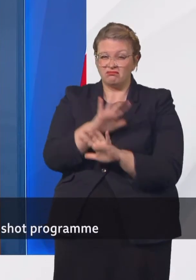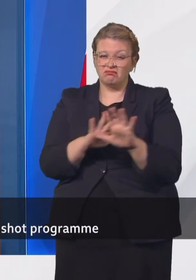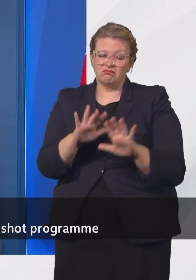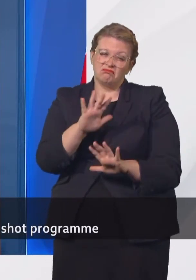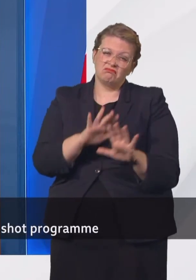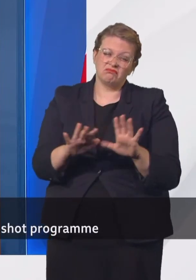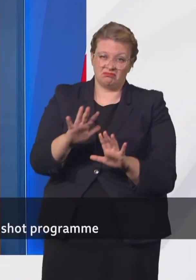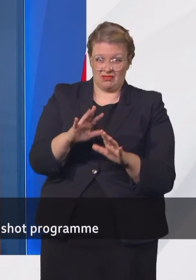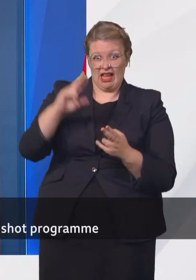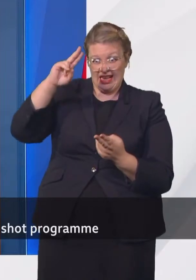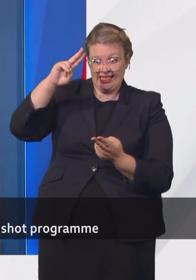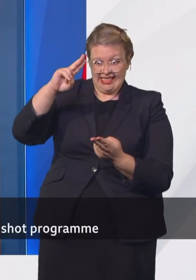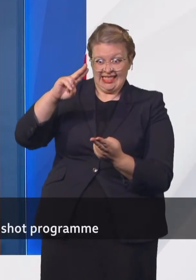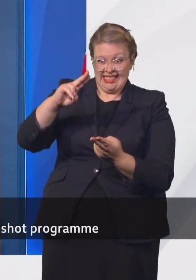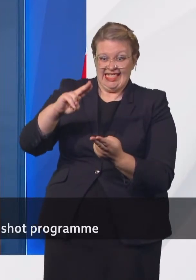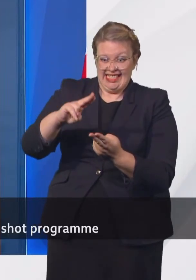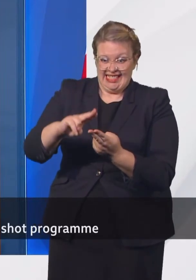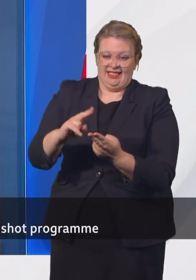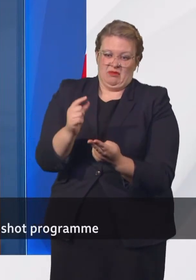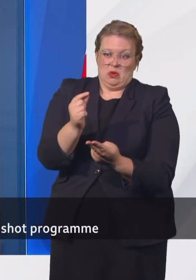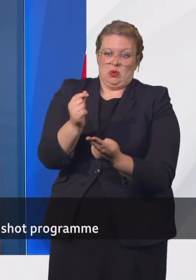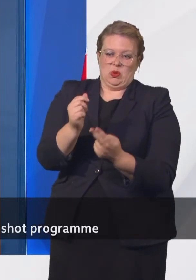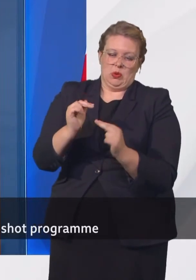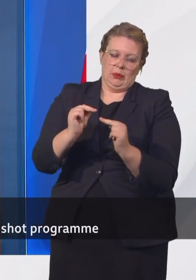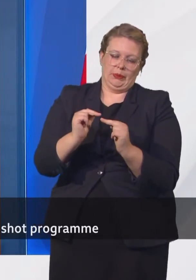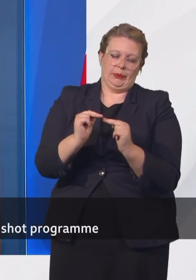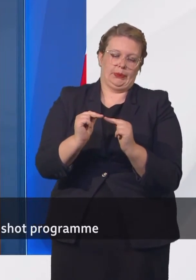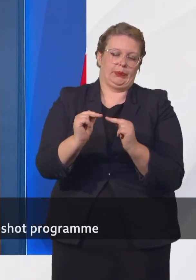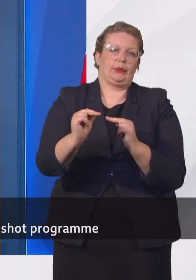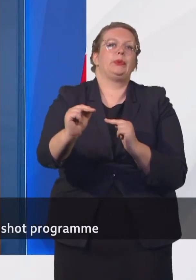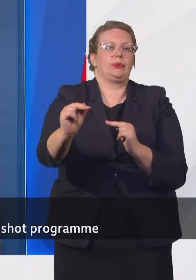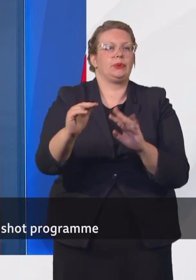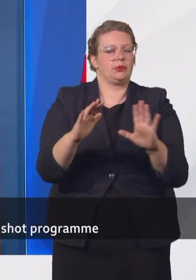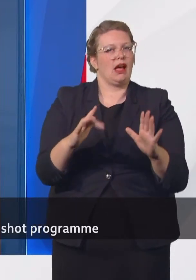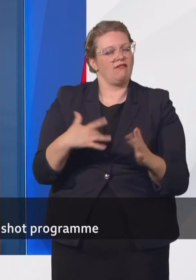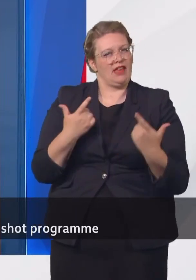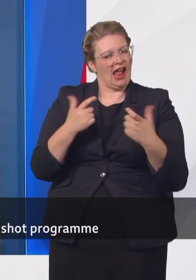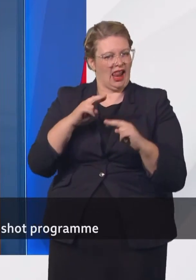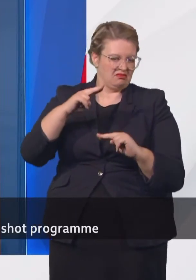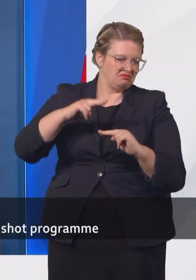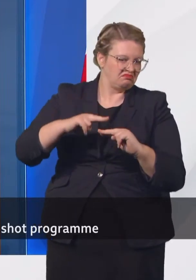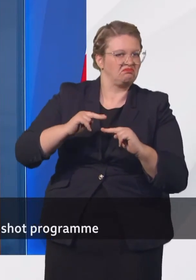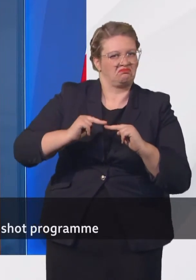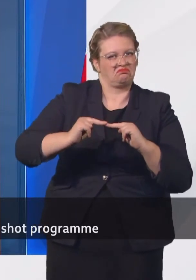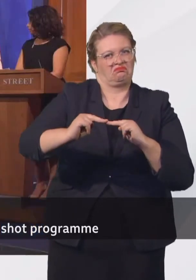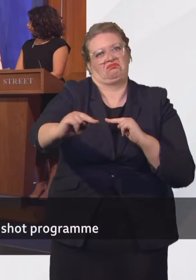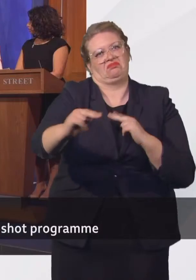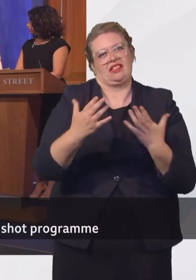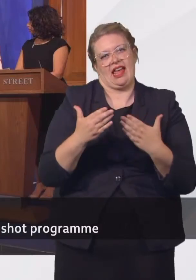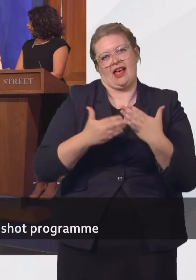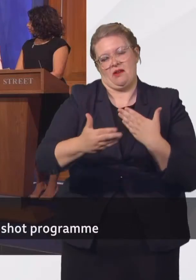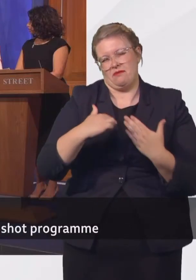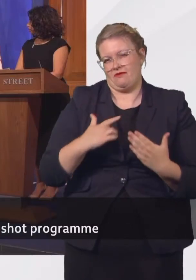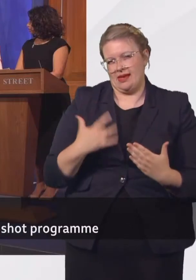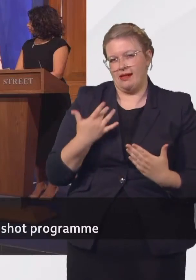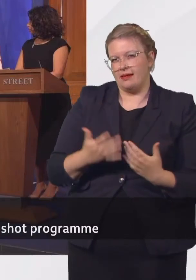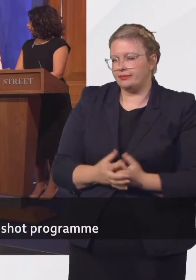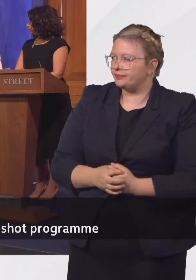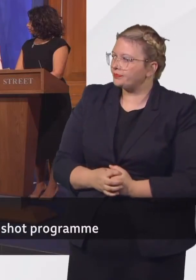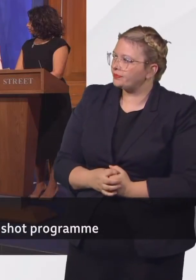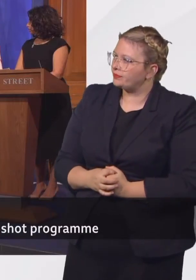close to the bottom at the moment in terms of this level of disease in the UK. Next slide, please.